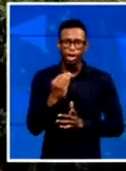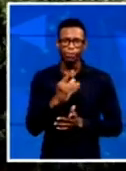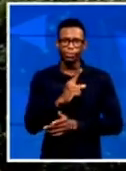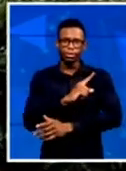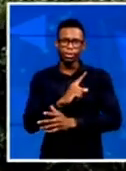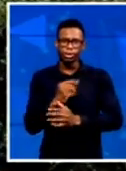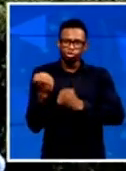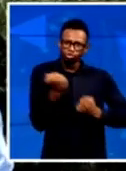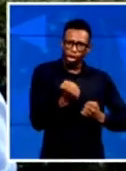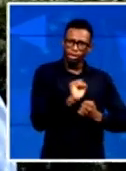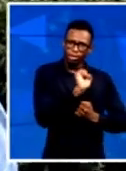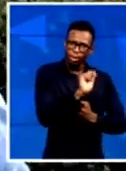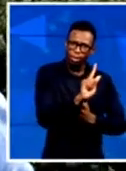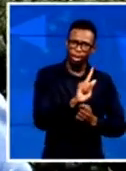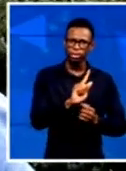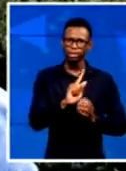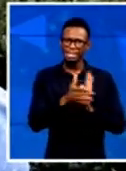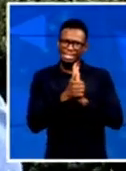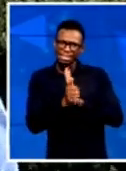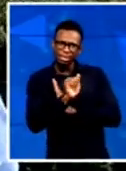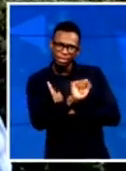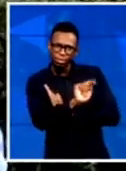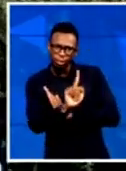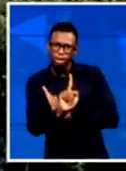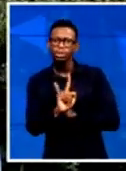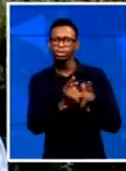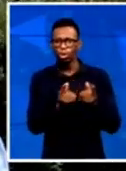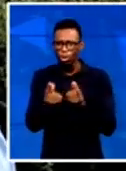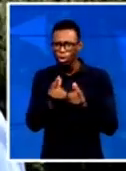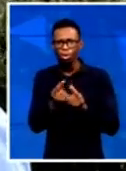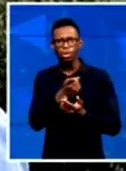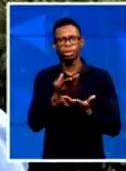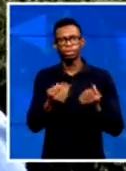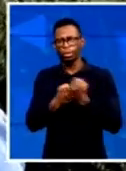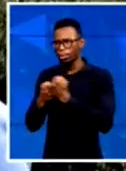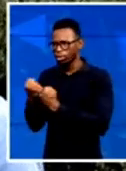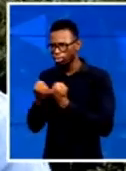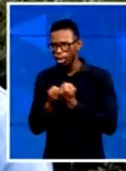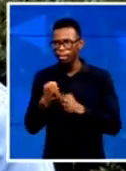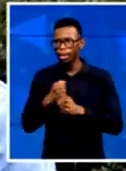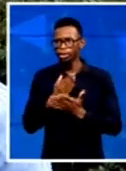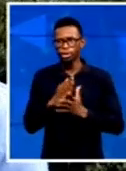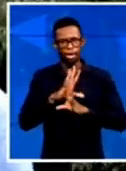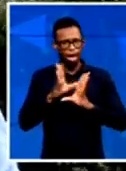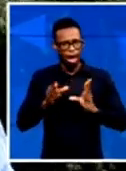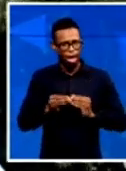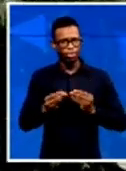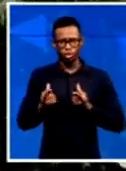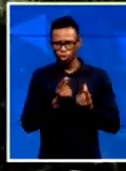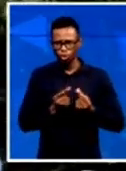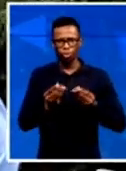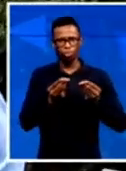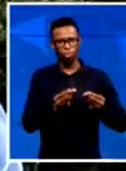they can to make sure that everything runs smoothly. So we haven't experienced any problems as of